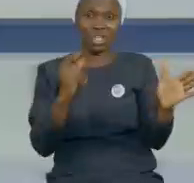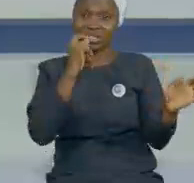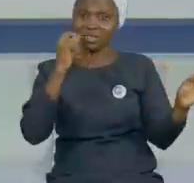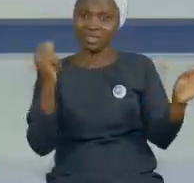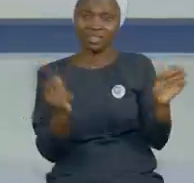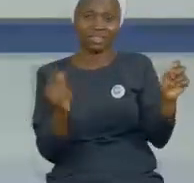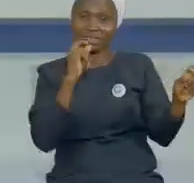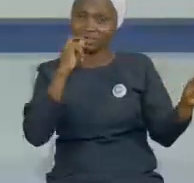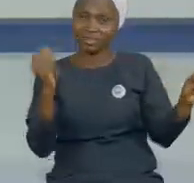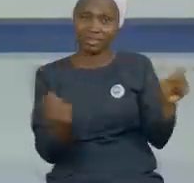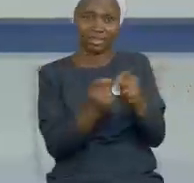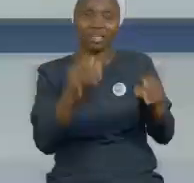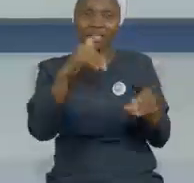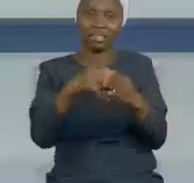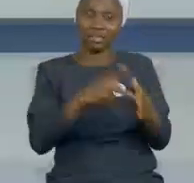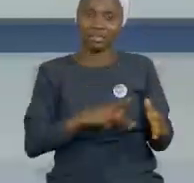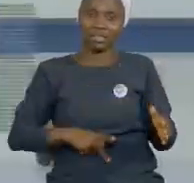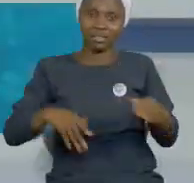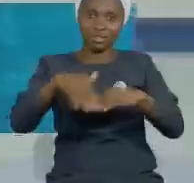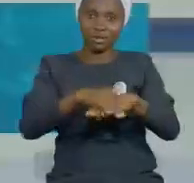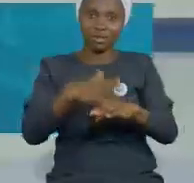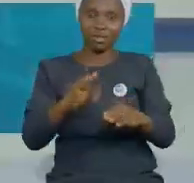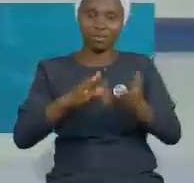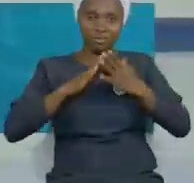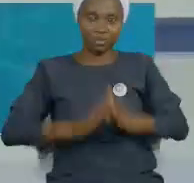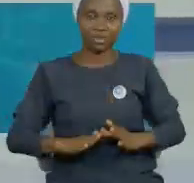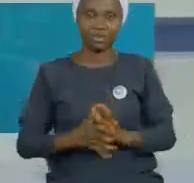the kingdom of peace.